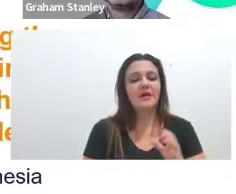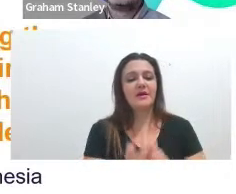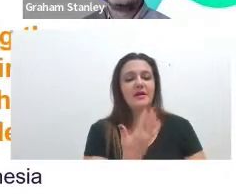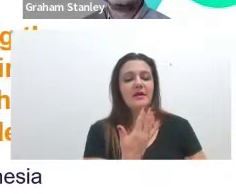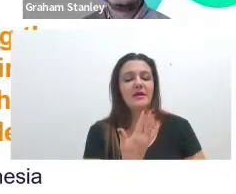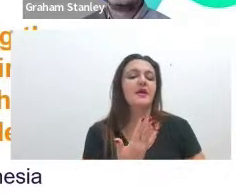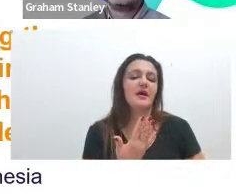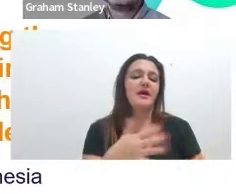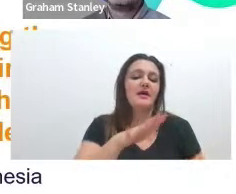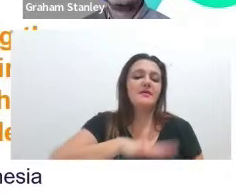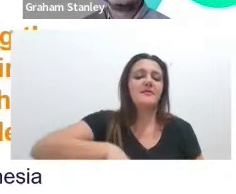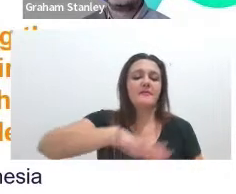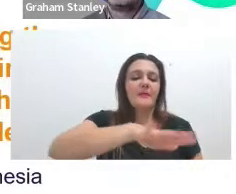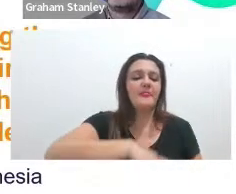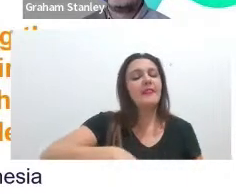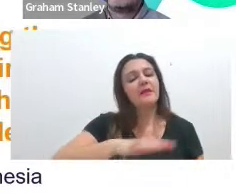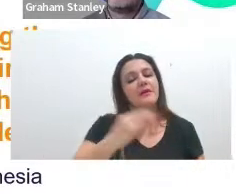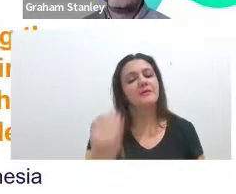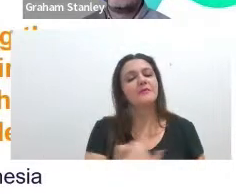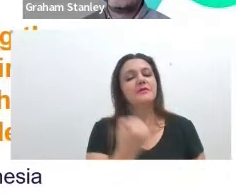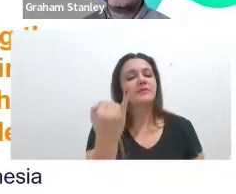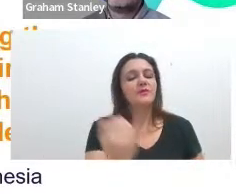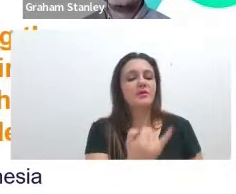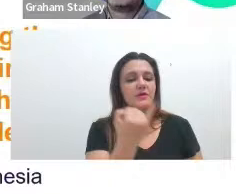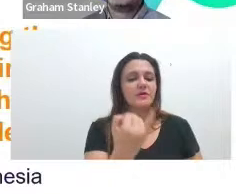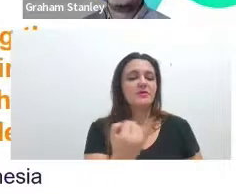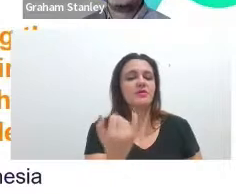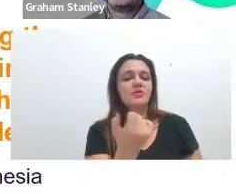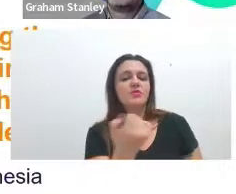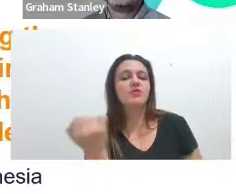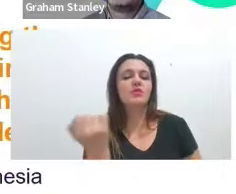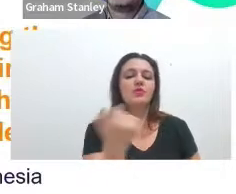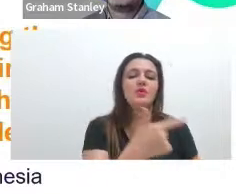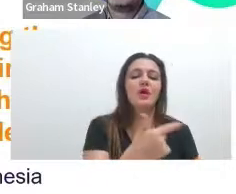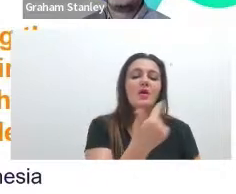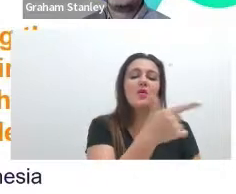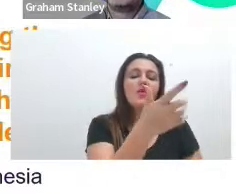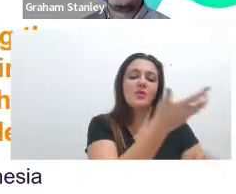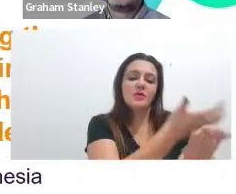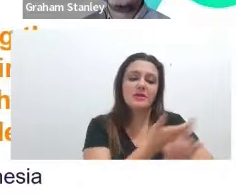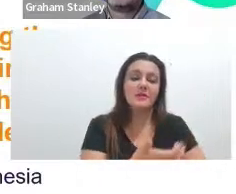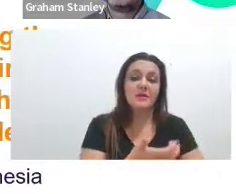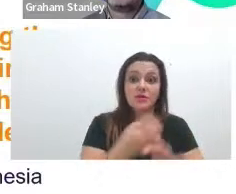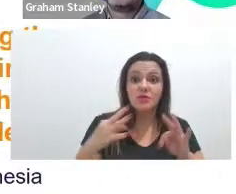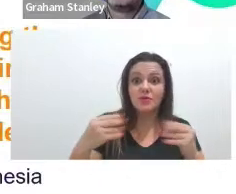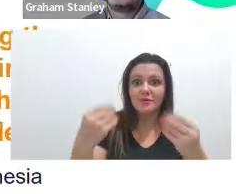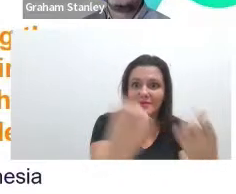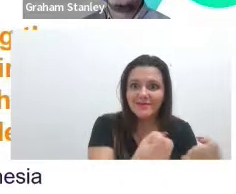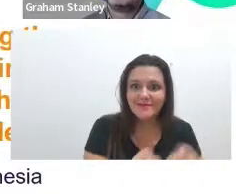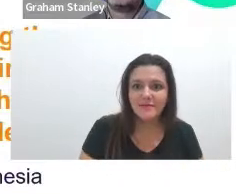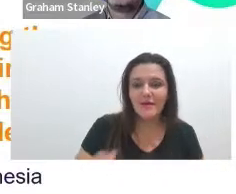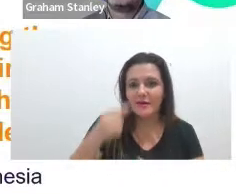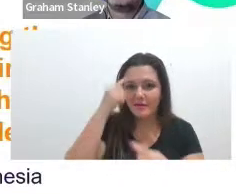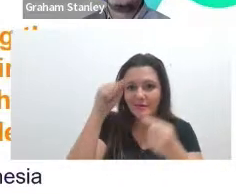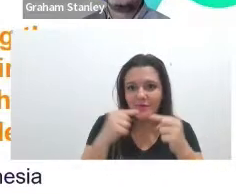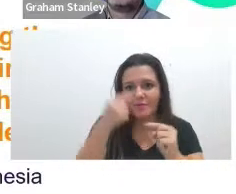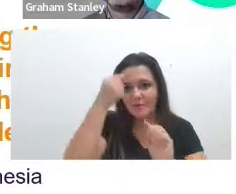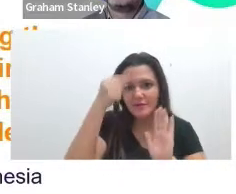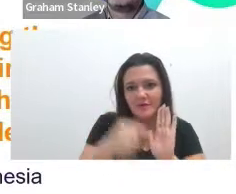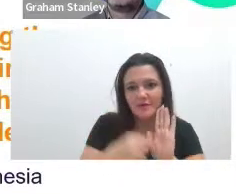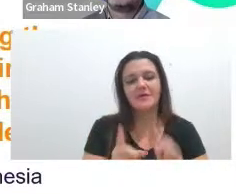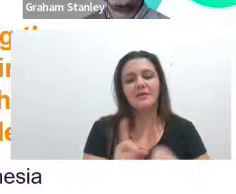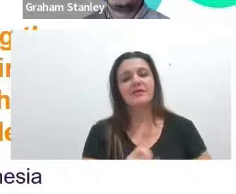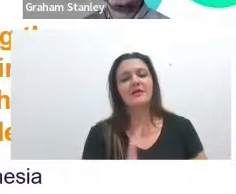other disciplines, but not all are convinced by this idea. A major theme that emerged was the need for ethics frameworks